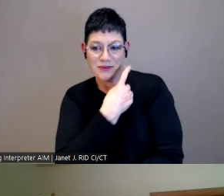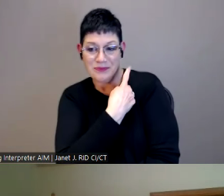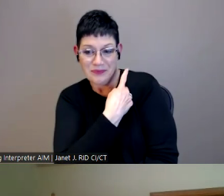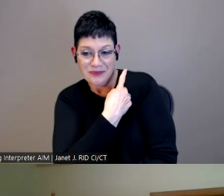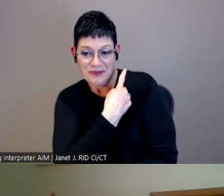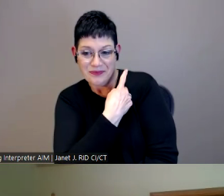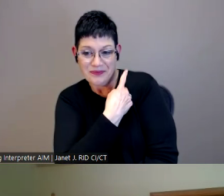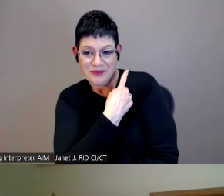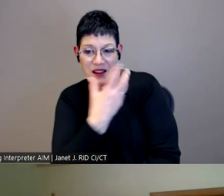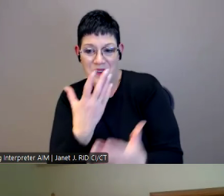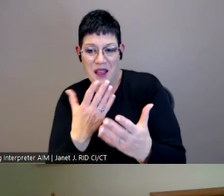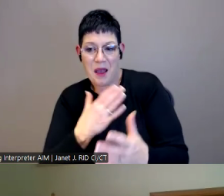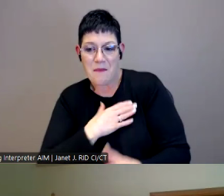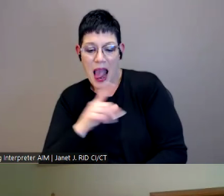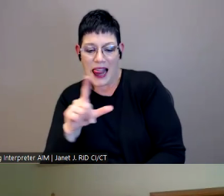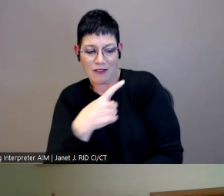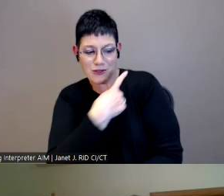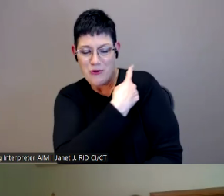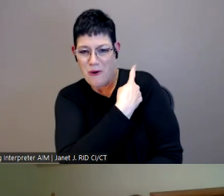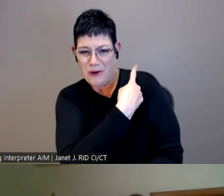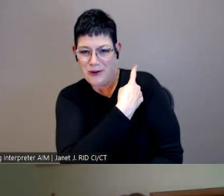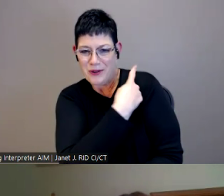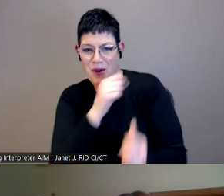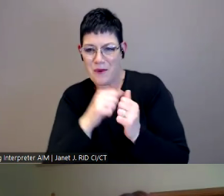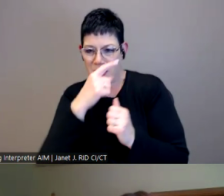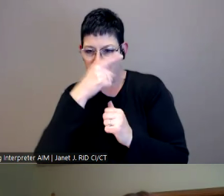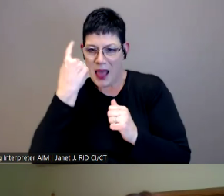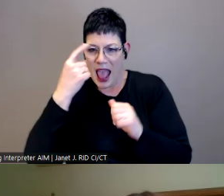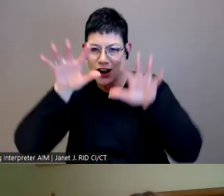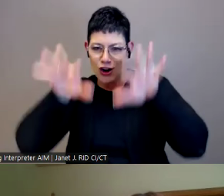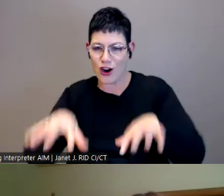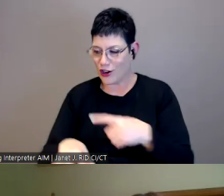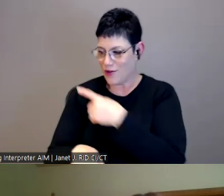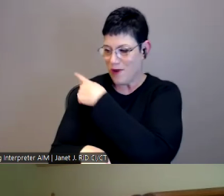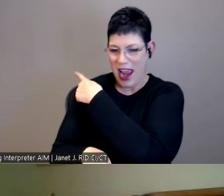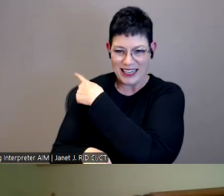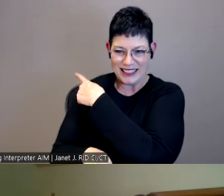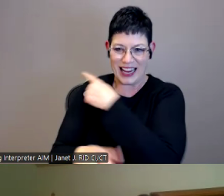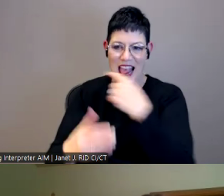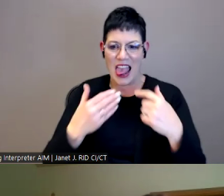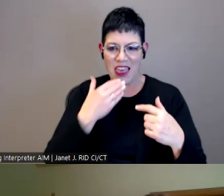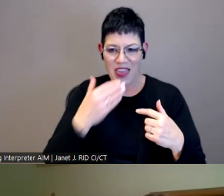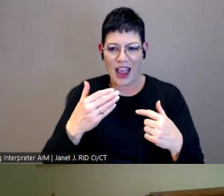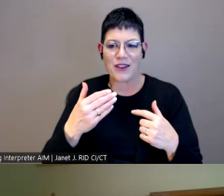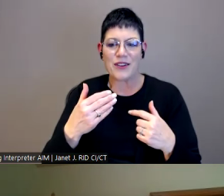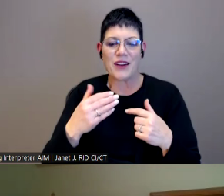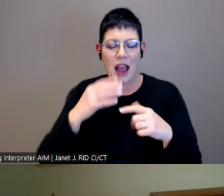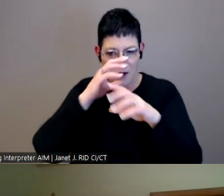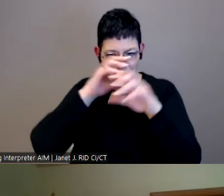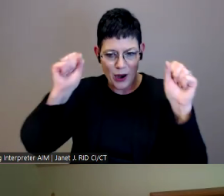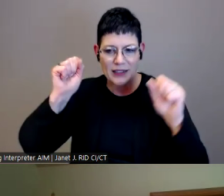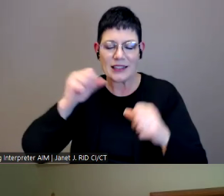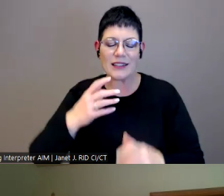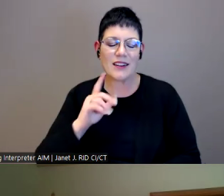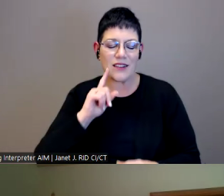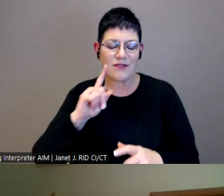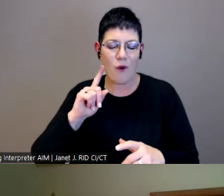would consider my left shoulder with a black curtain to my right. Thank you again. I'm the president and CEO of Soul Touch and